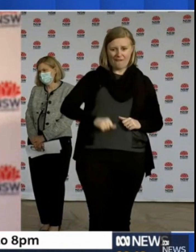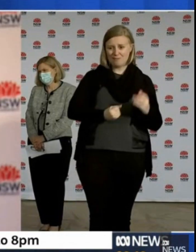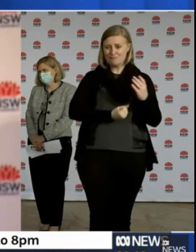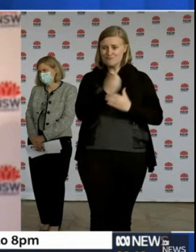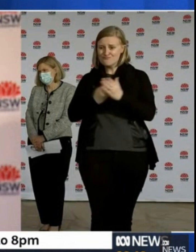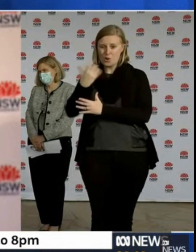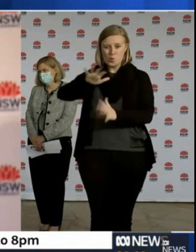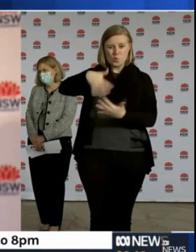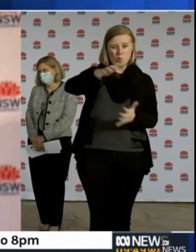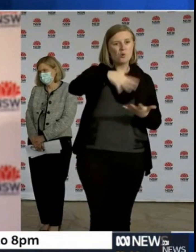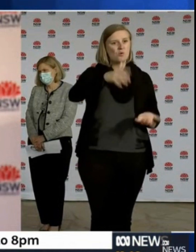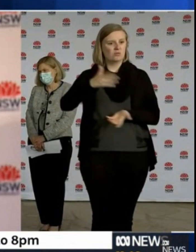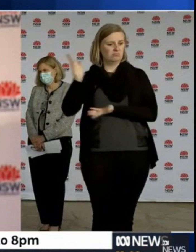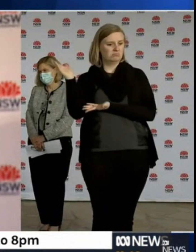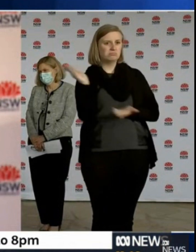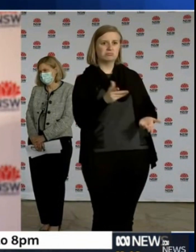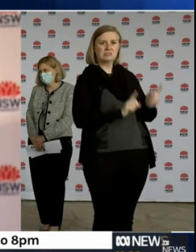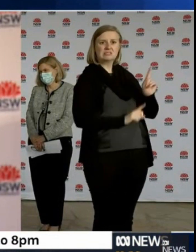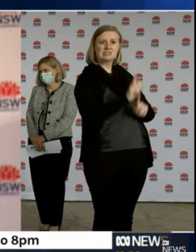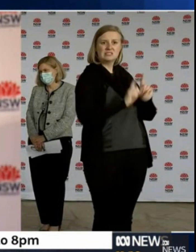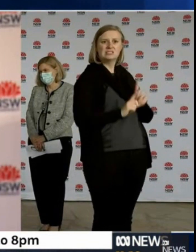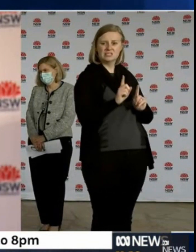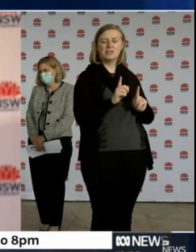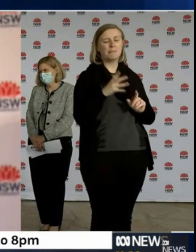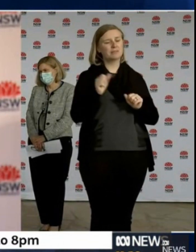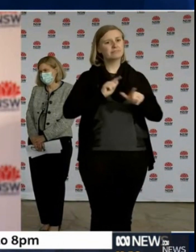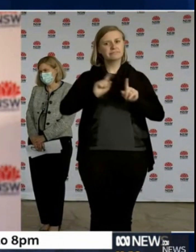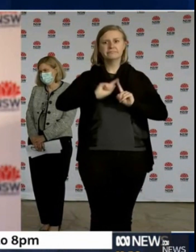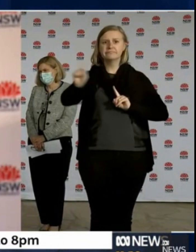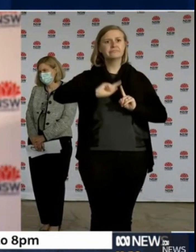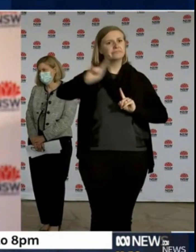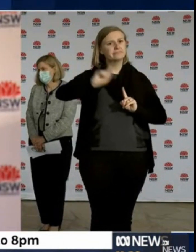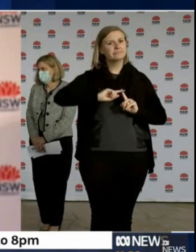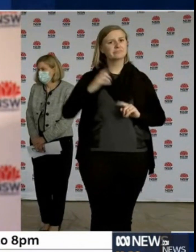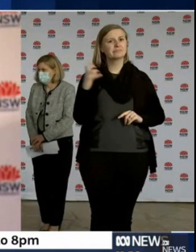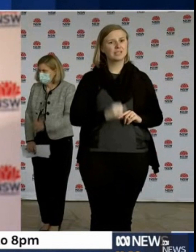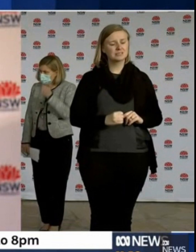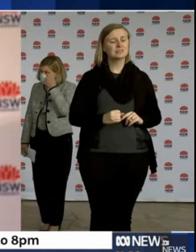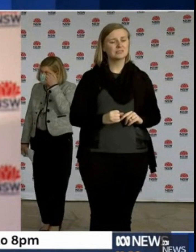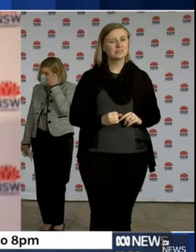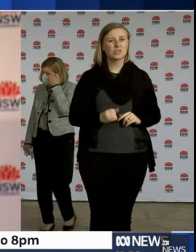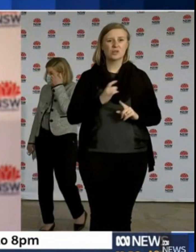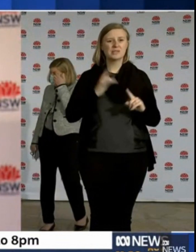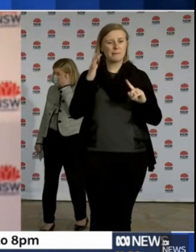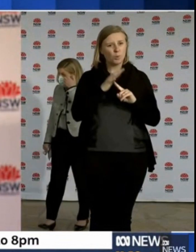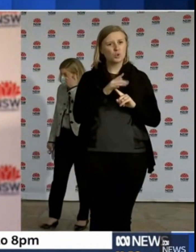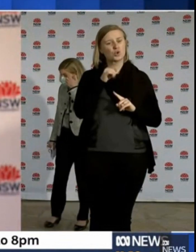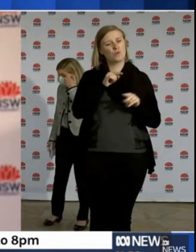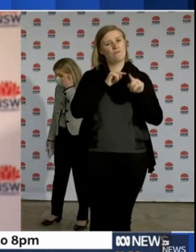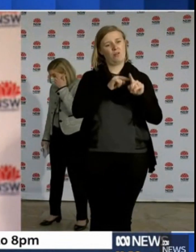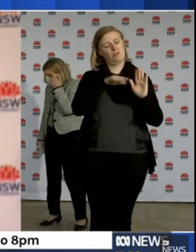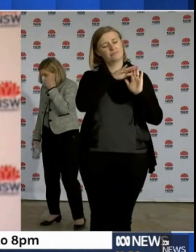grateful for that. So the risk is there even though the cases aren't there, and I think it's only appropriate to have those restrictions in place. But